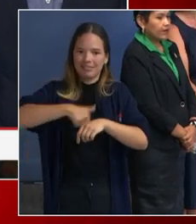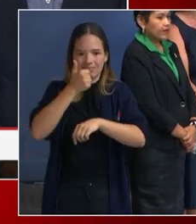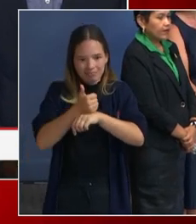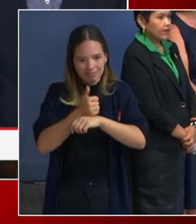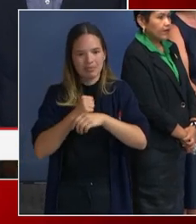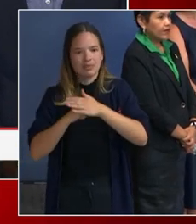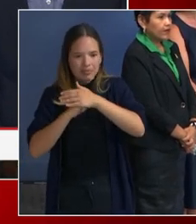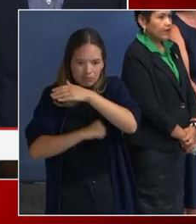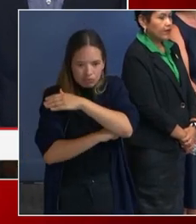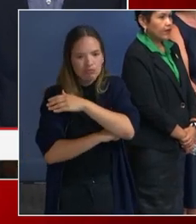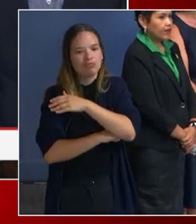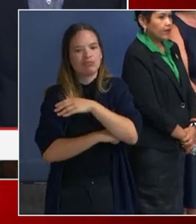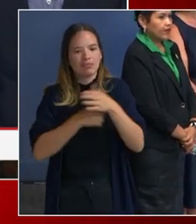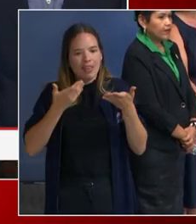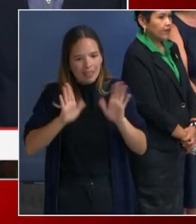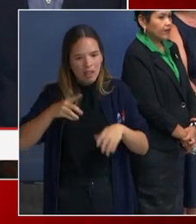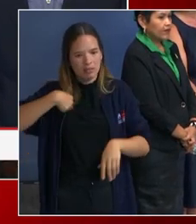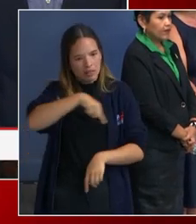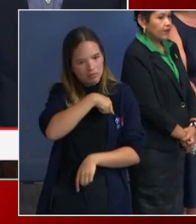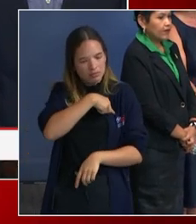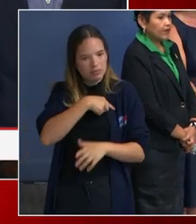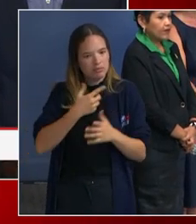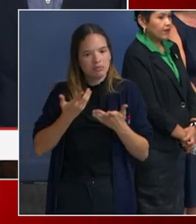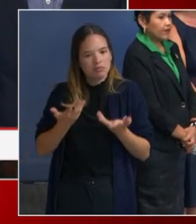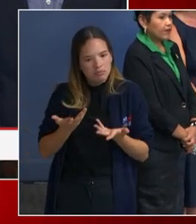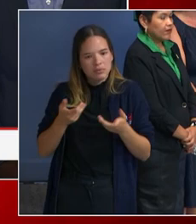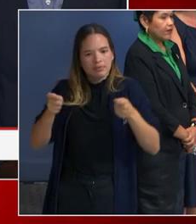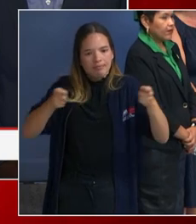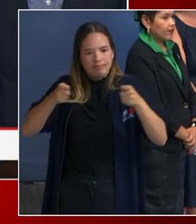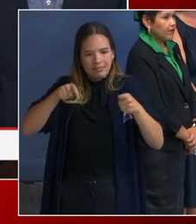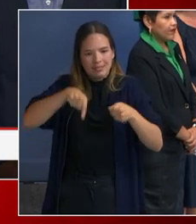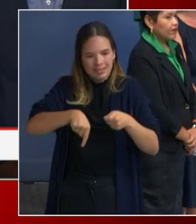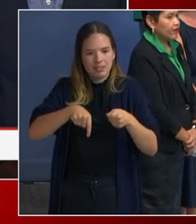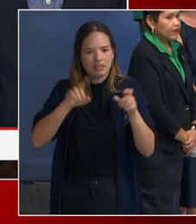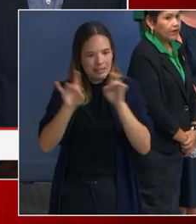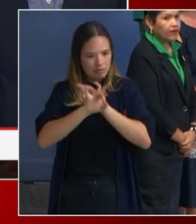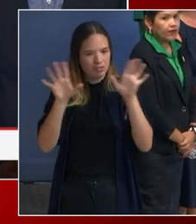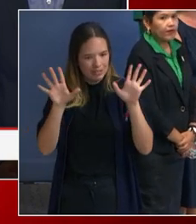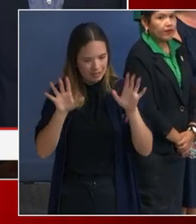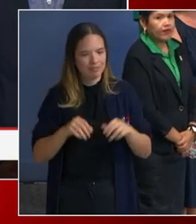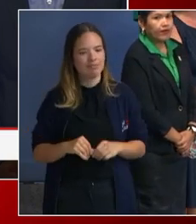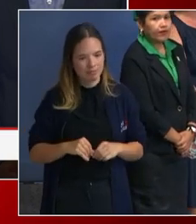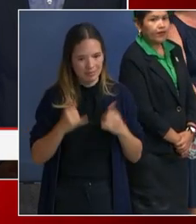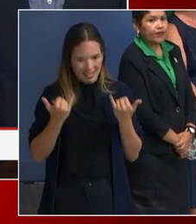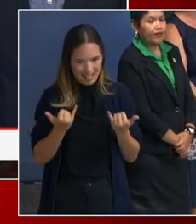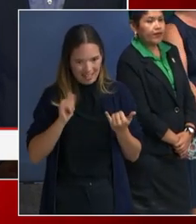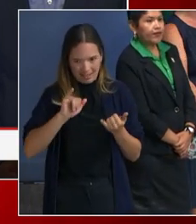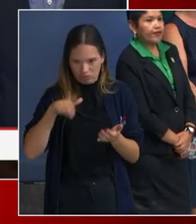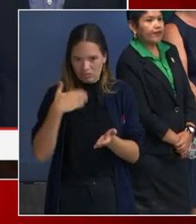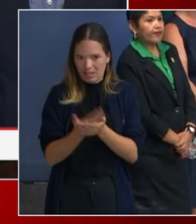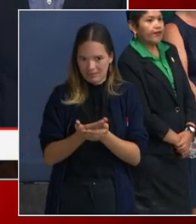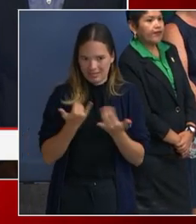to deal with the border crisis here in Washington, now that has visited us in Washington, D.C.